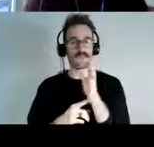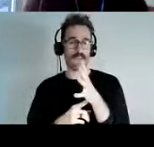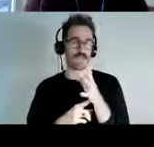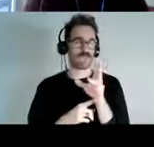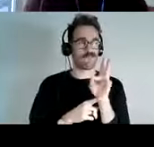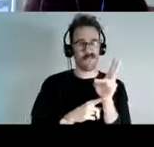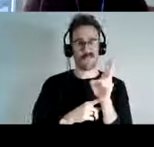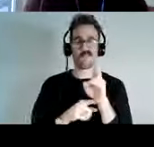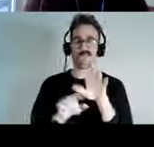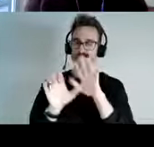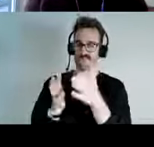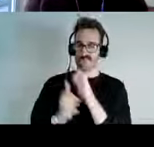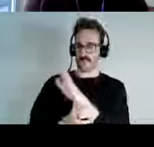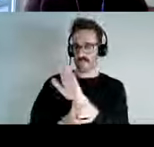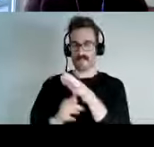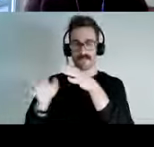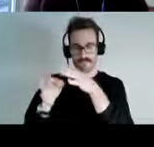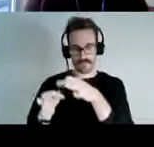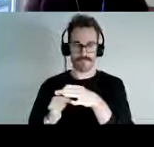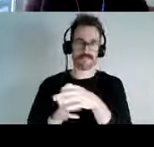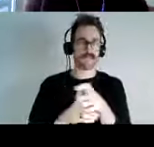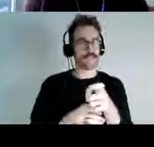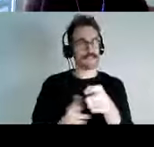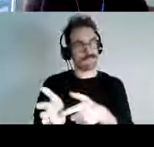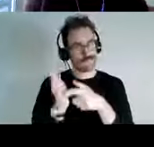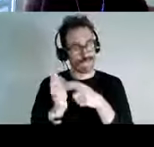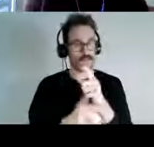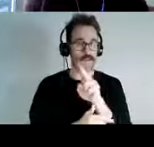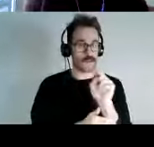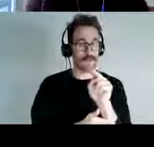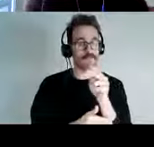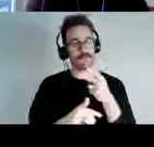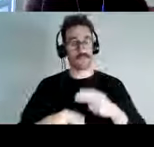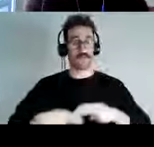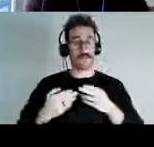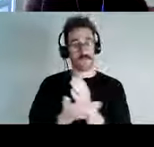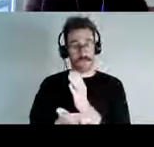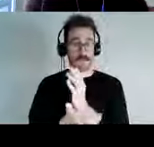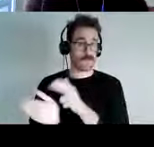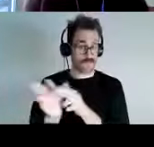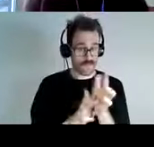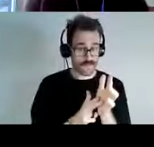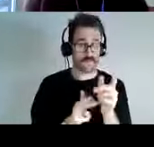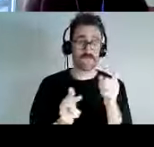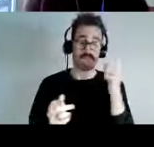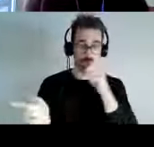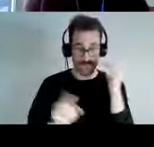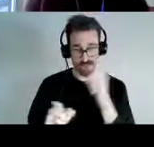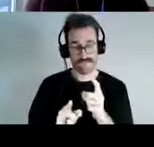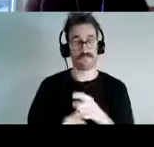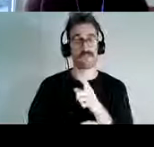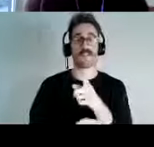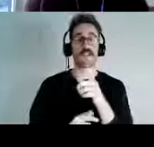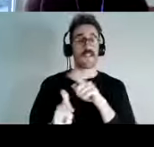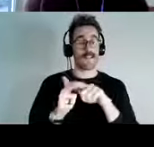their position around the need for a convention and the human rights for older persons. And then we'll have an open discussion or interactive discussion with